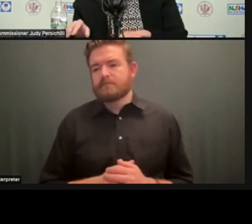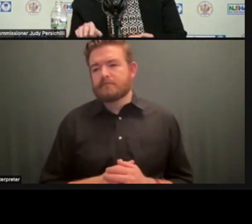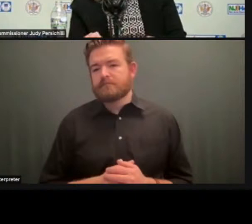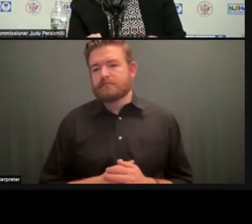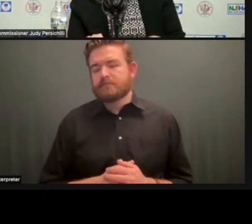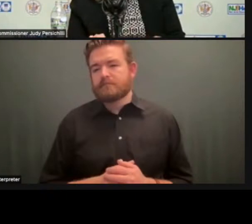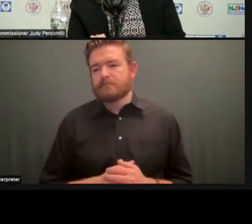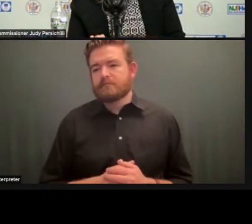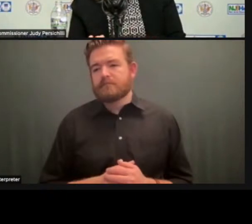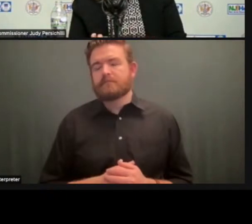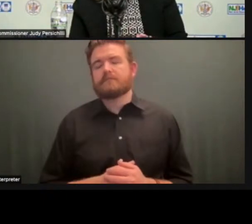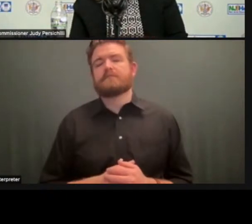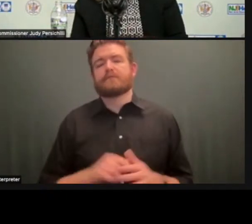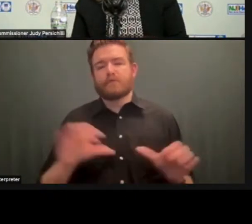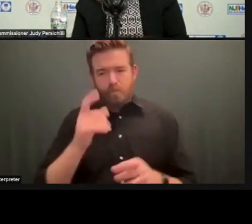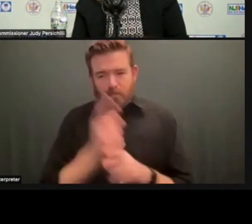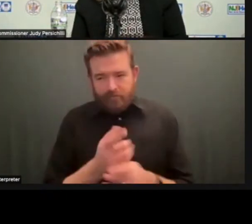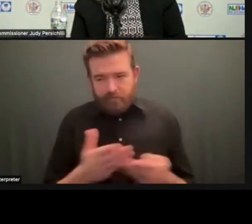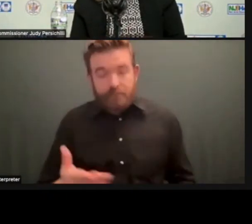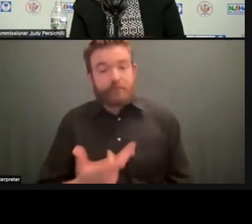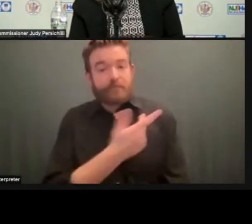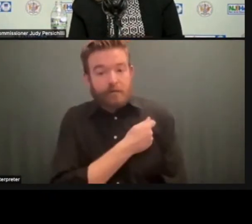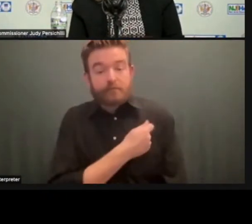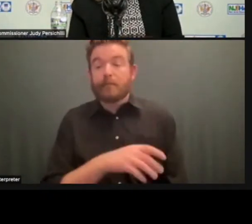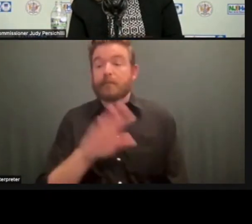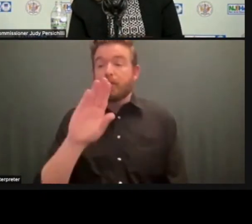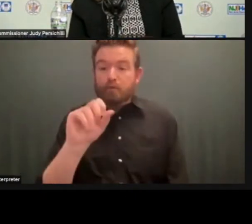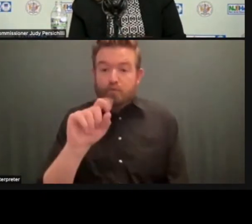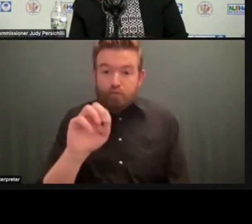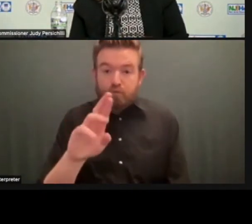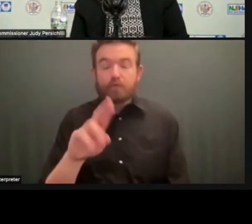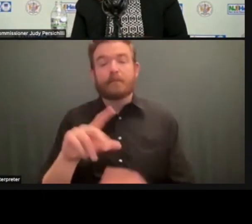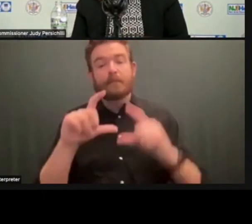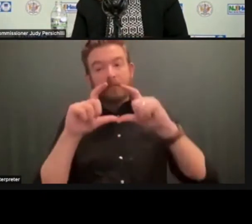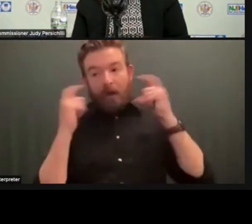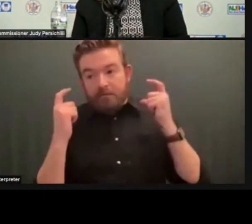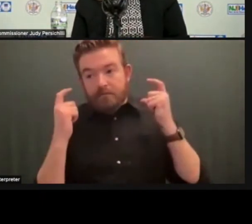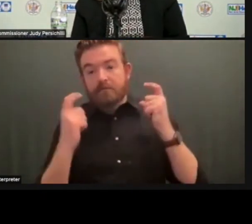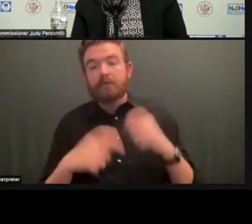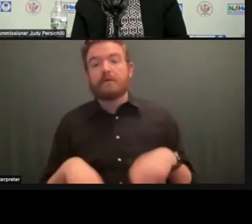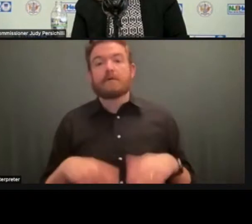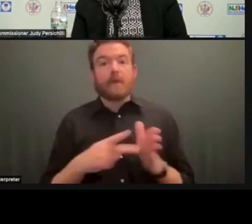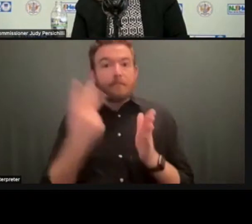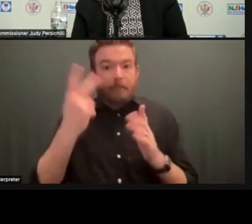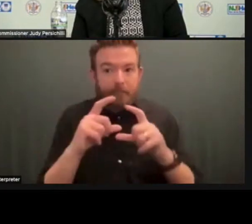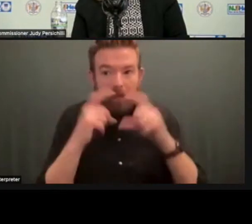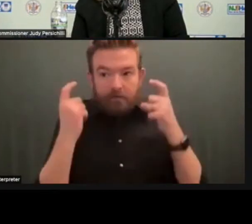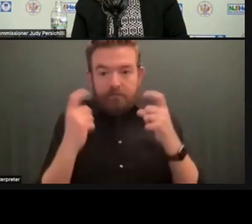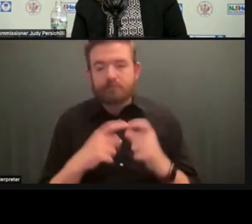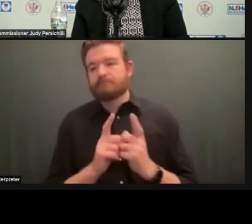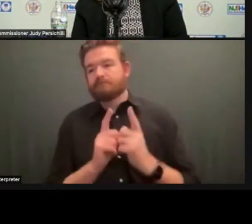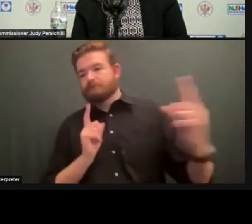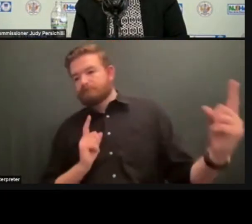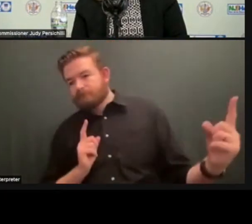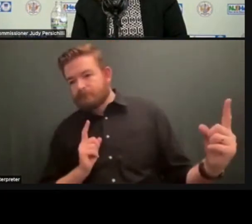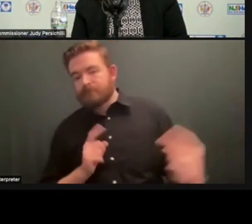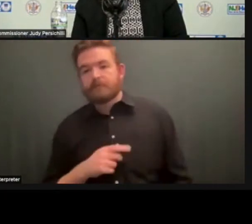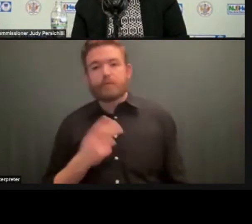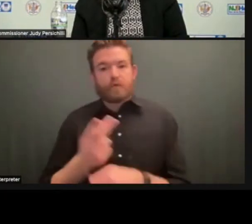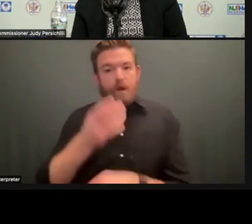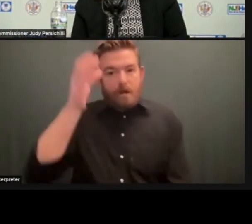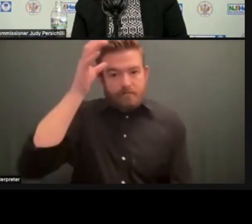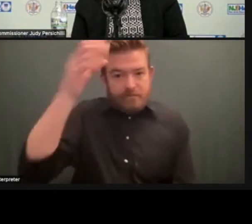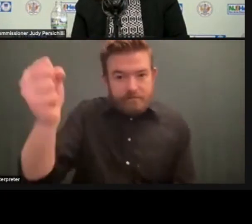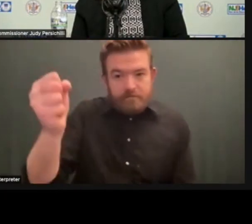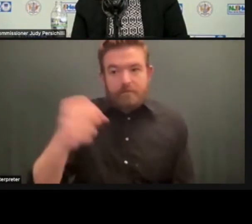preferably double masks, keep social distance. You use your head when you're indoors in particular. You wash your hands with soap and water. Judy would want me to